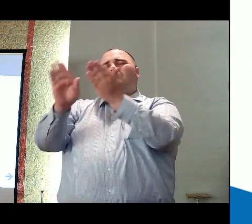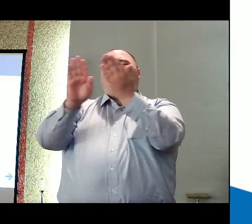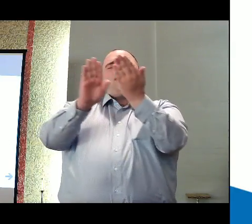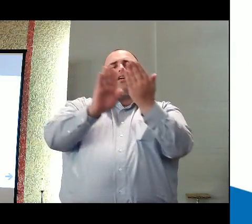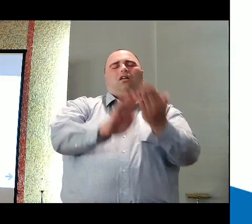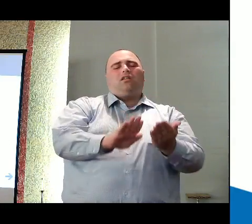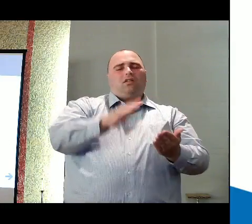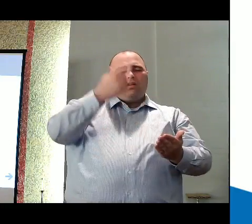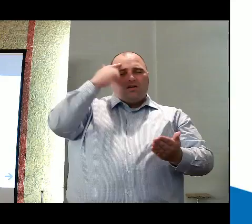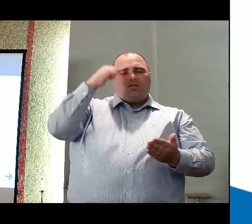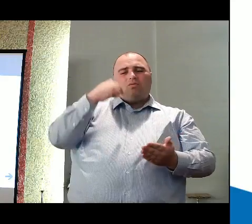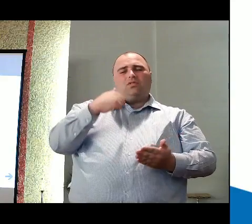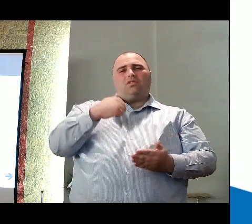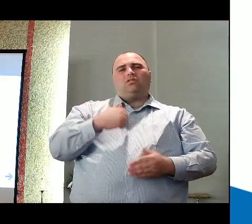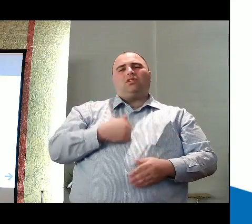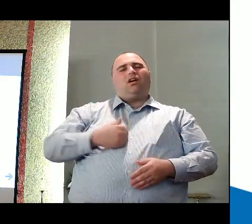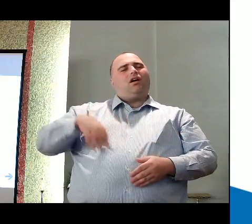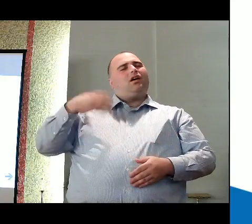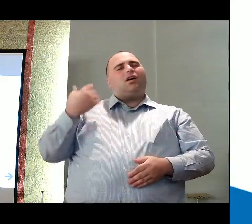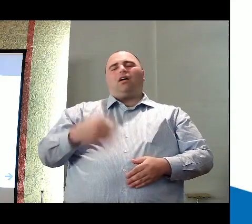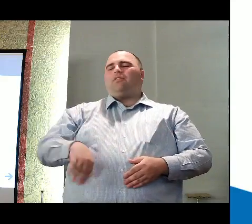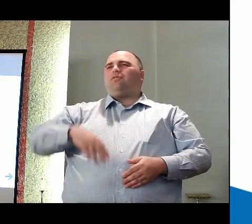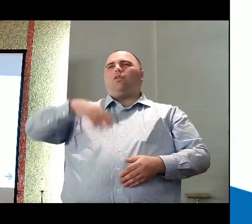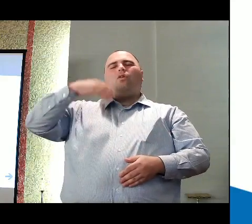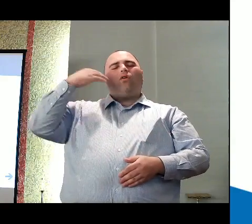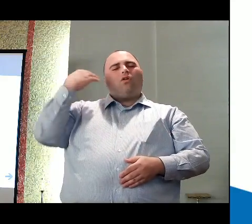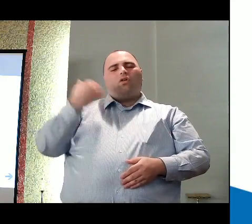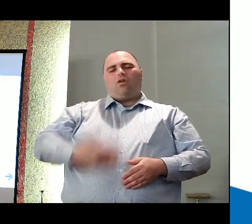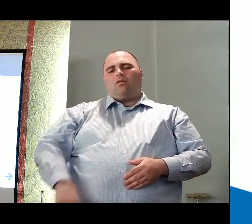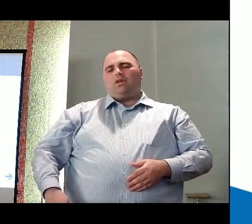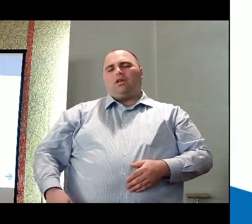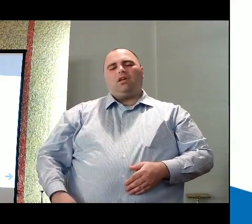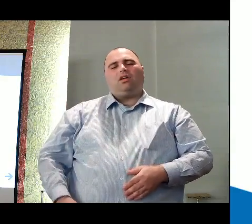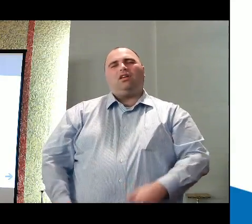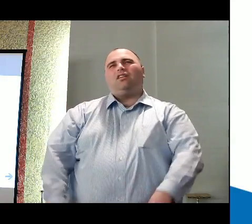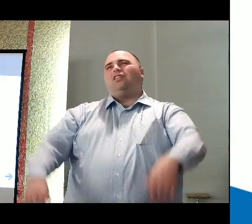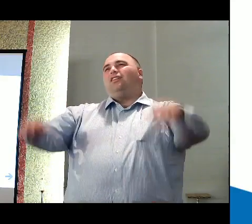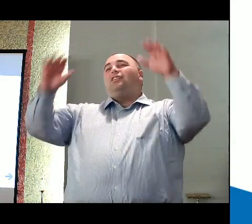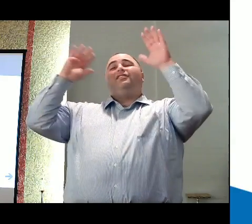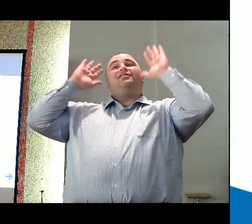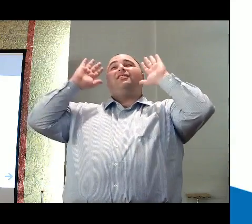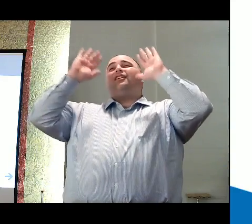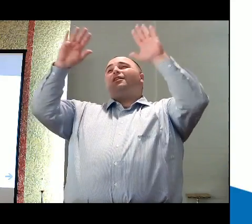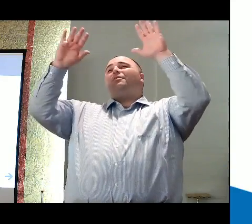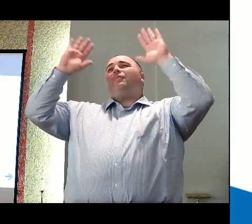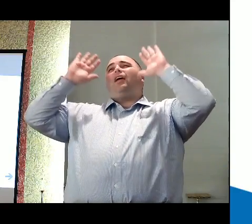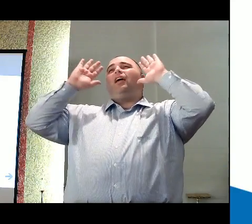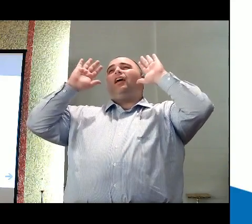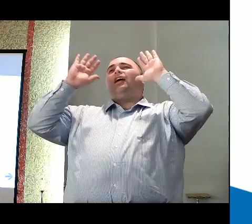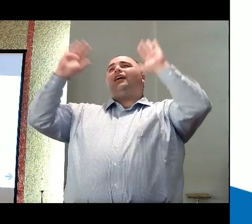my God, would die for me?